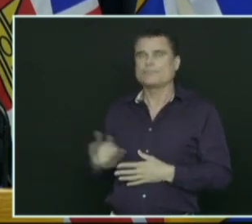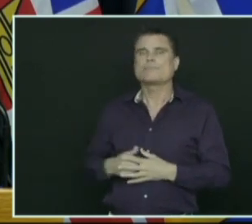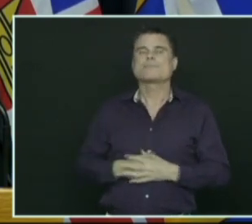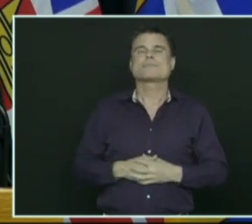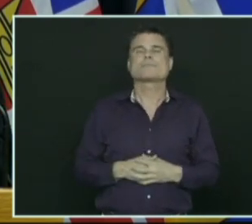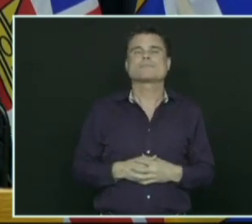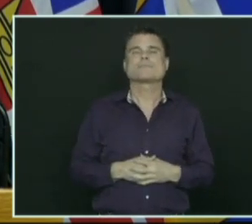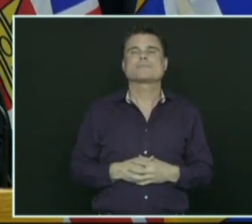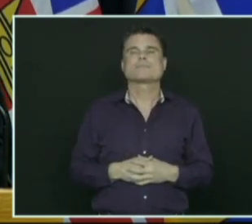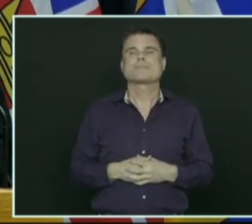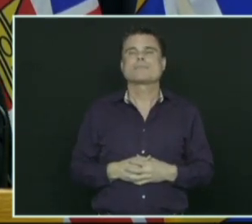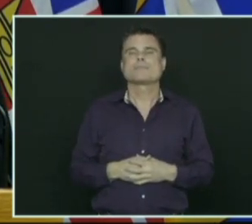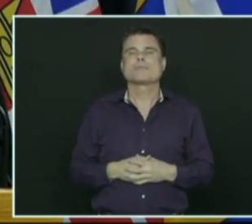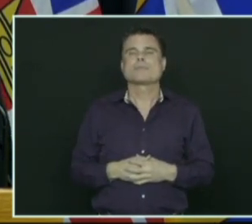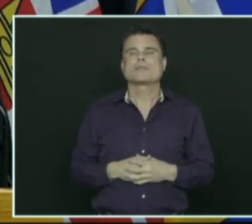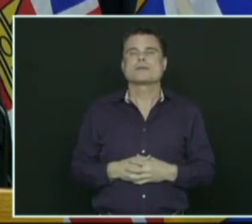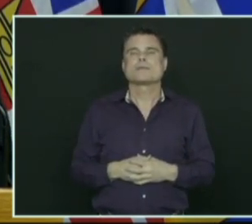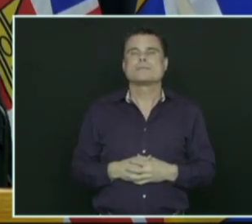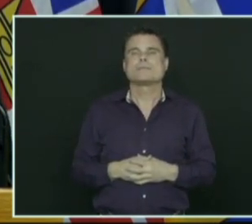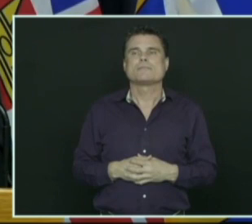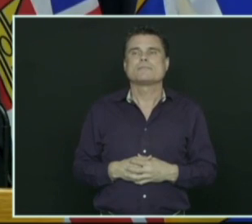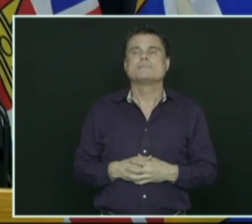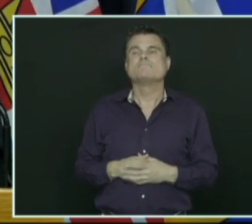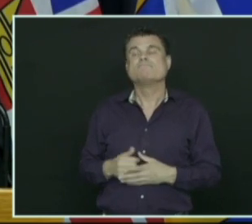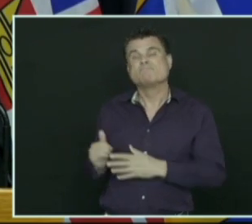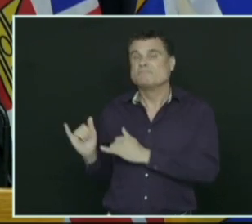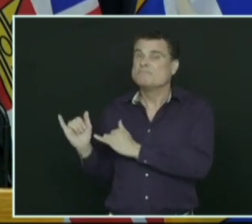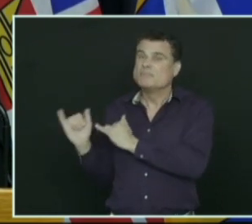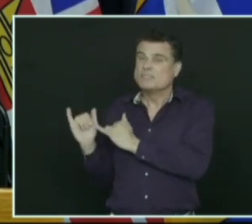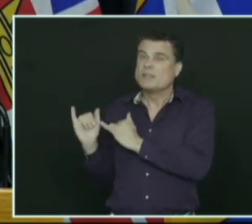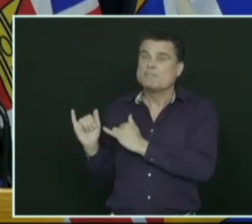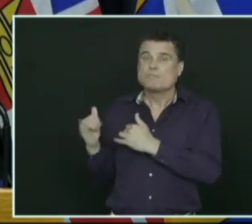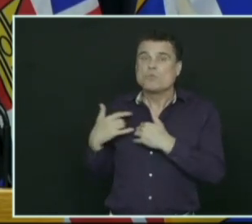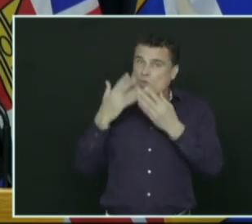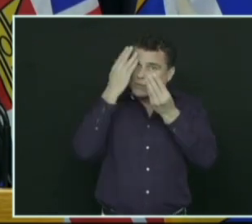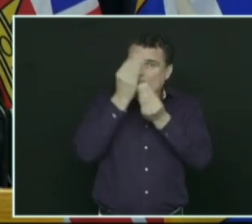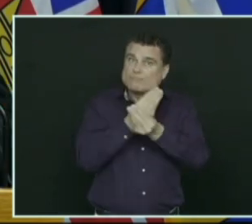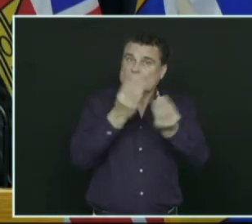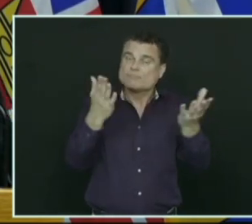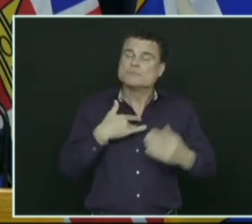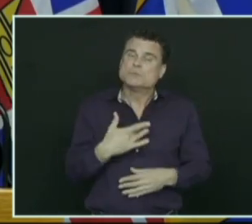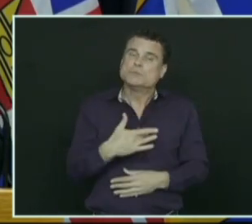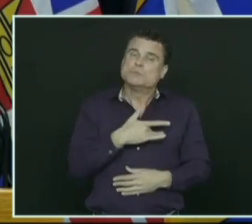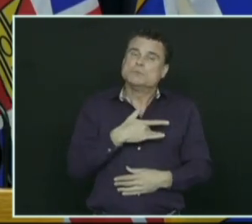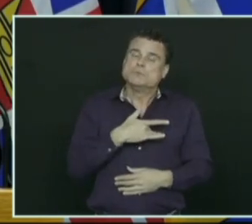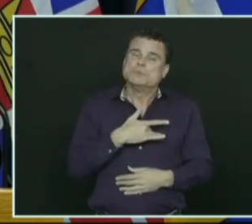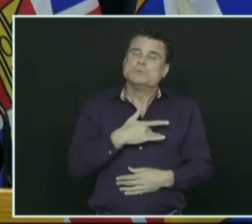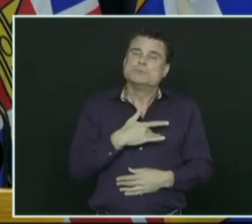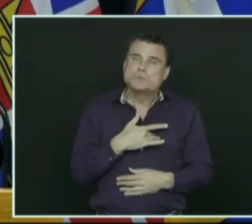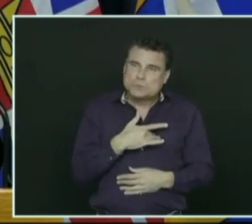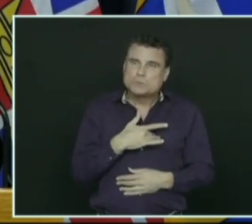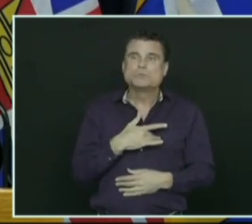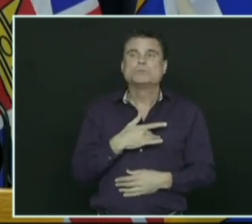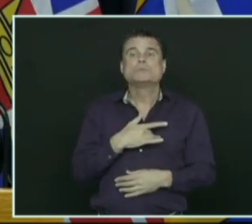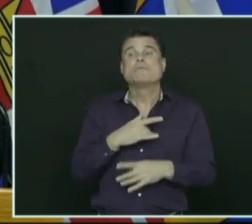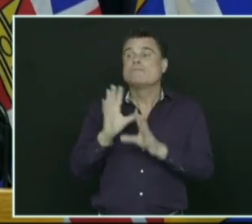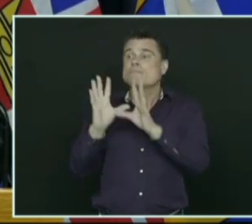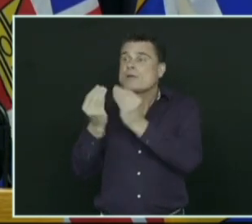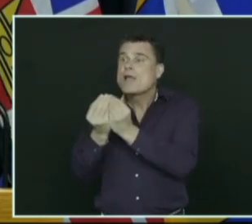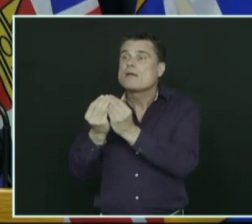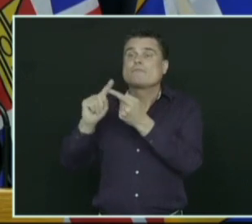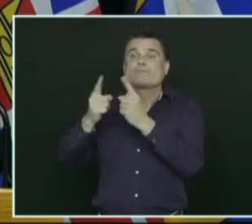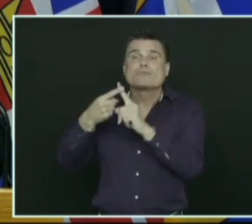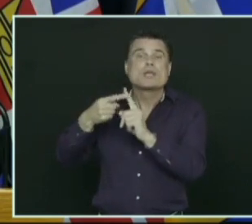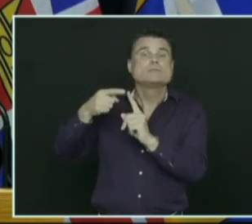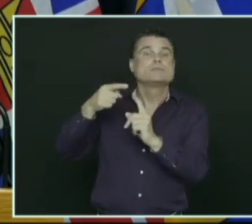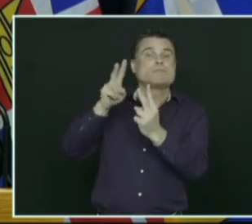Island, 10 in Interior Health, and 3 in the Northern Health Authority. And just to put it in context, we now have, as